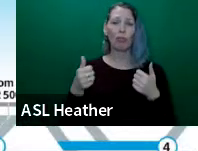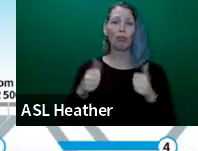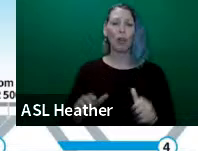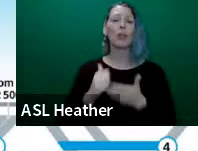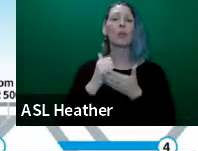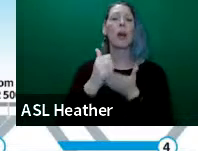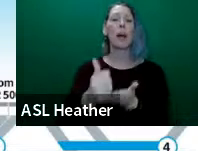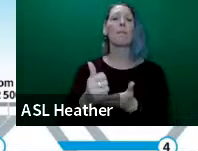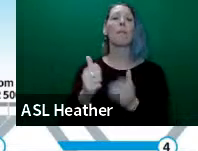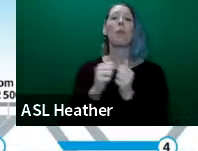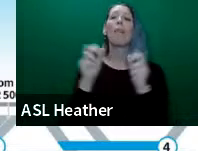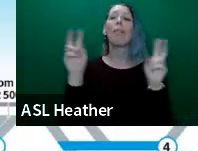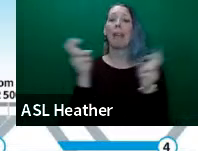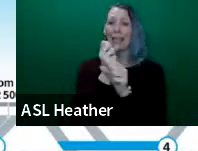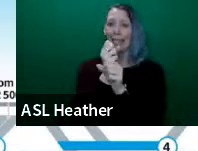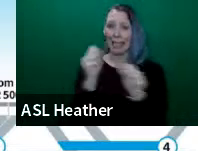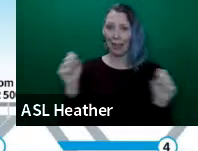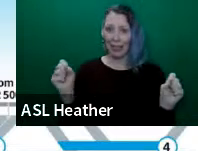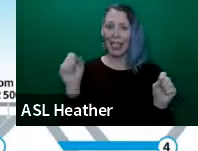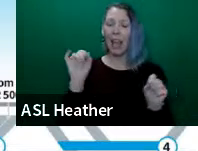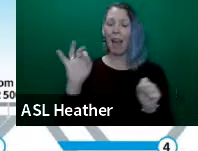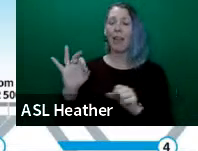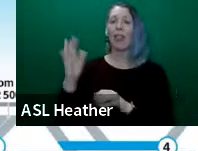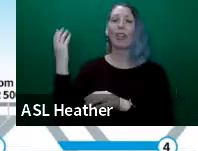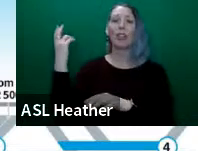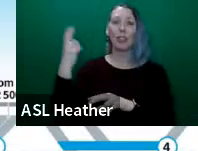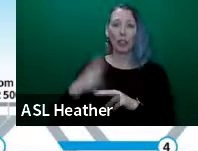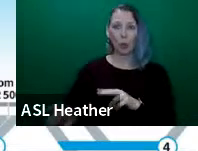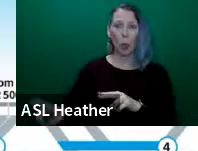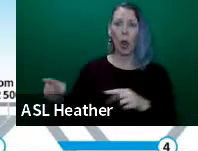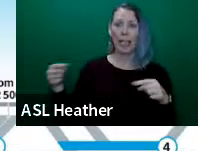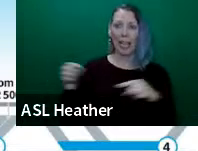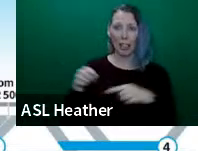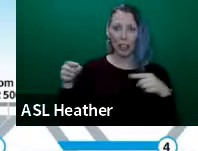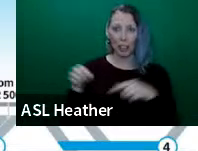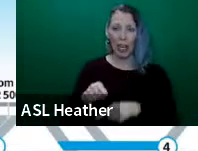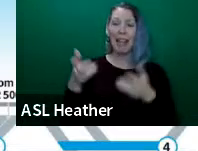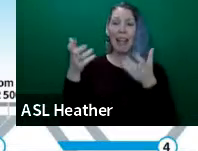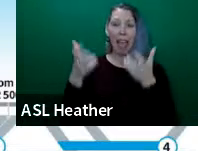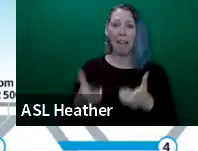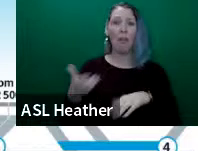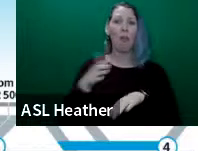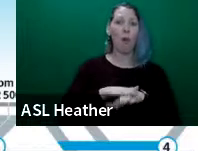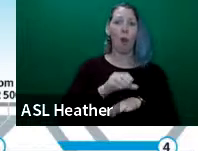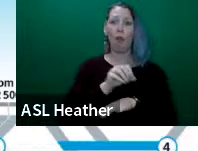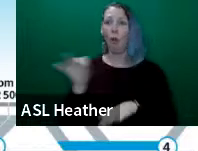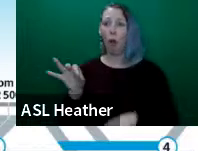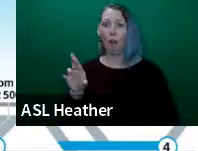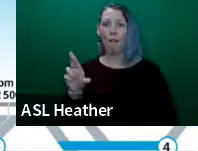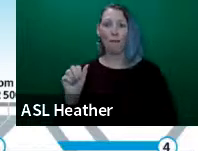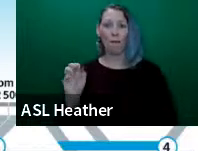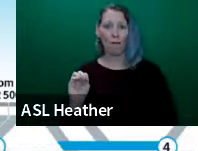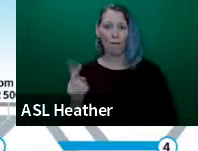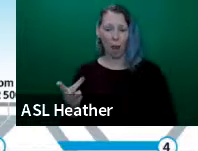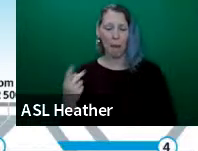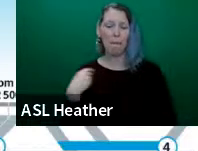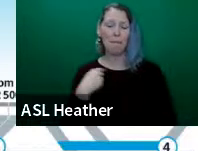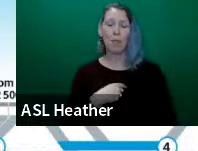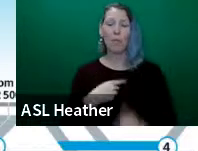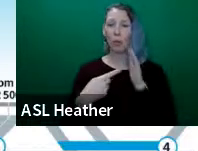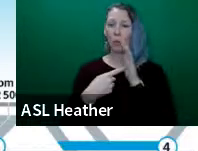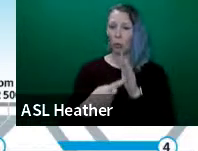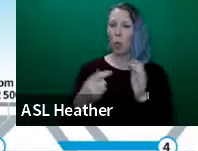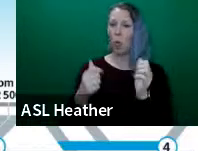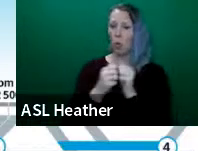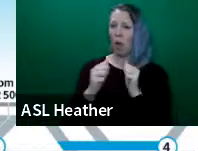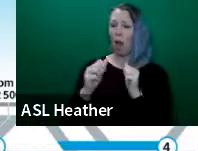with the safety of the short interchange spacing and heavy on and off ramps. And a lot of the volume, as I kind of showed with the origin destinations,